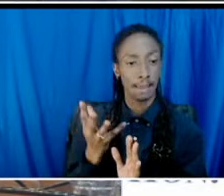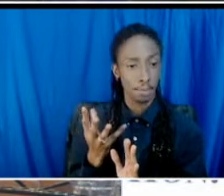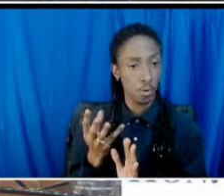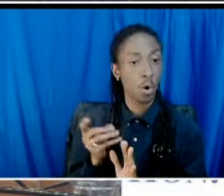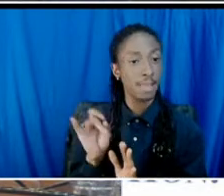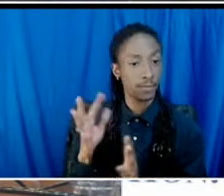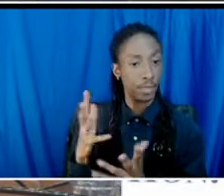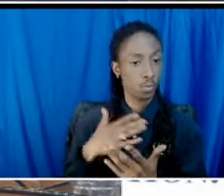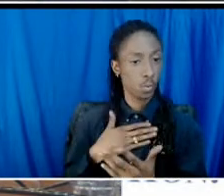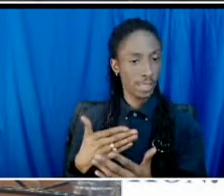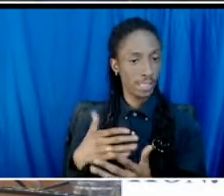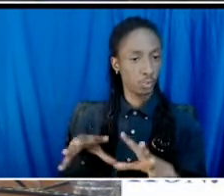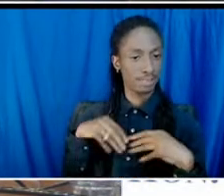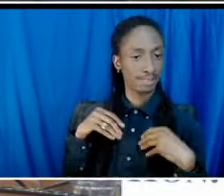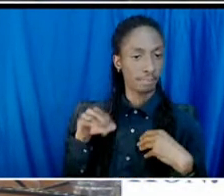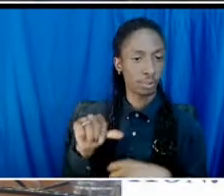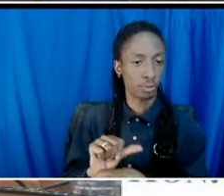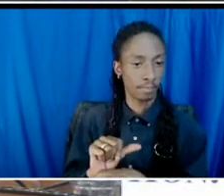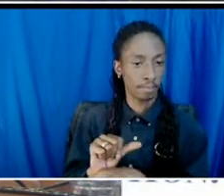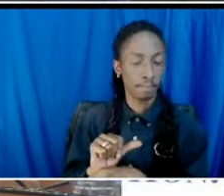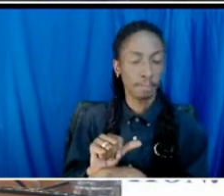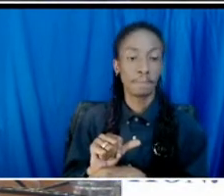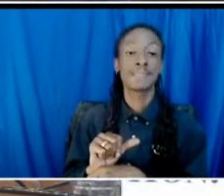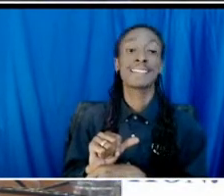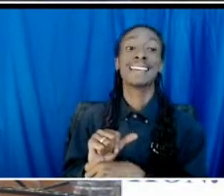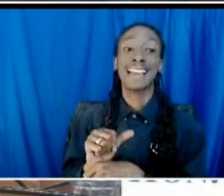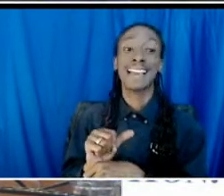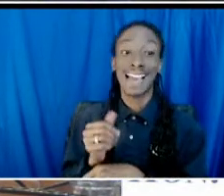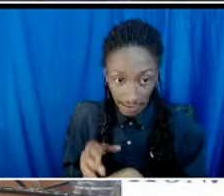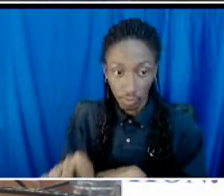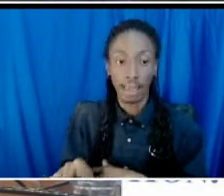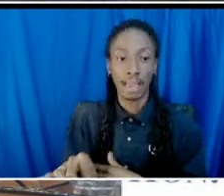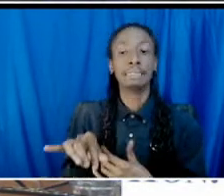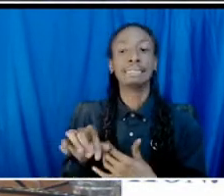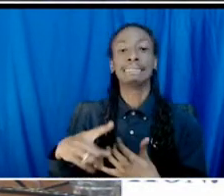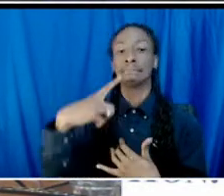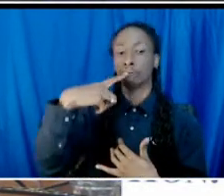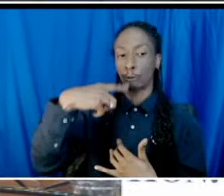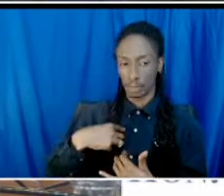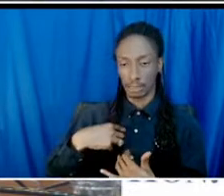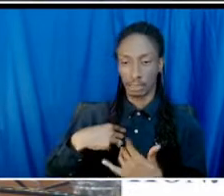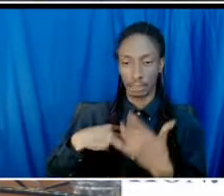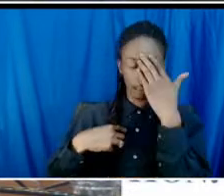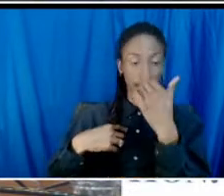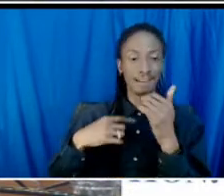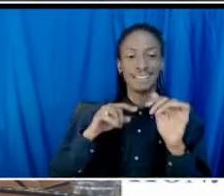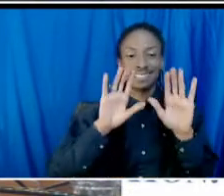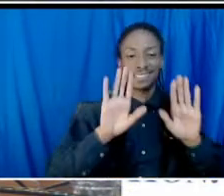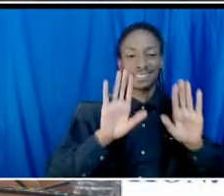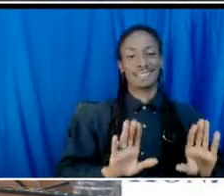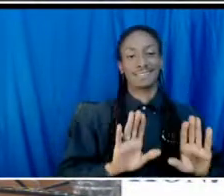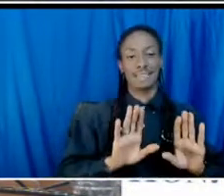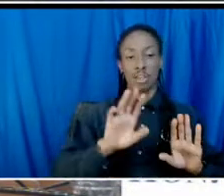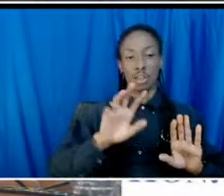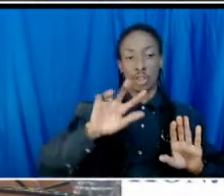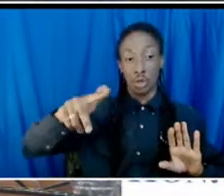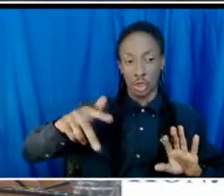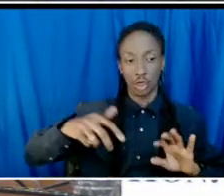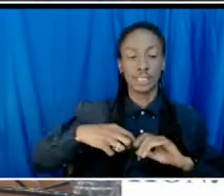it. Subsequently, he told me that on Sunday the 3rd, he told me that